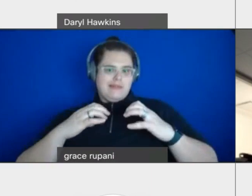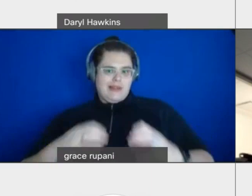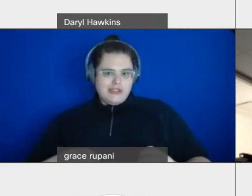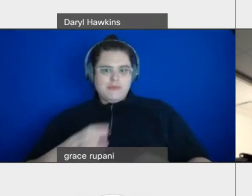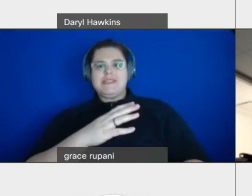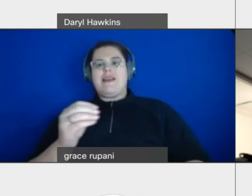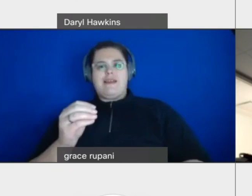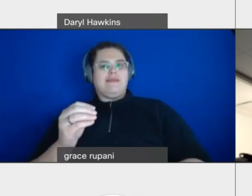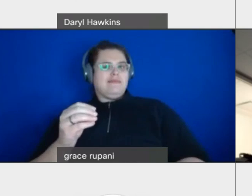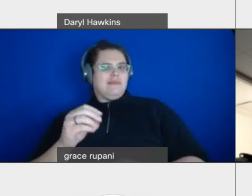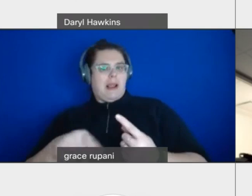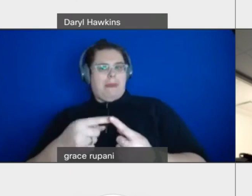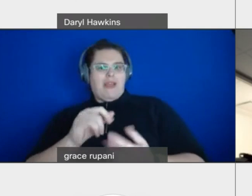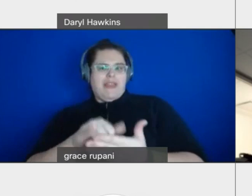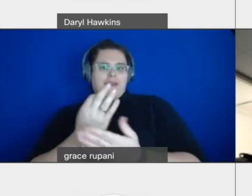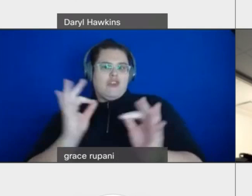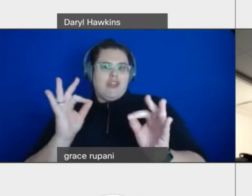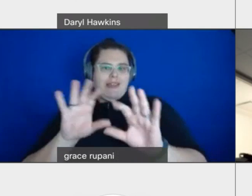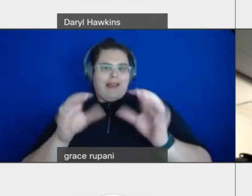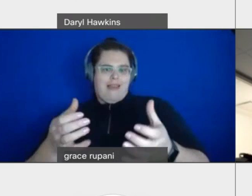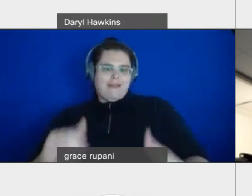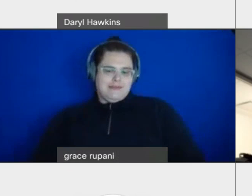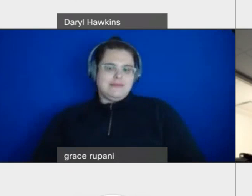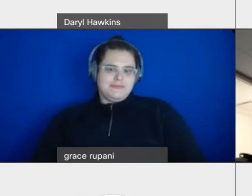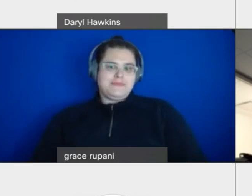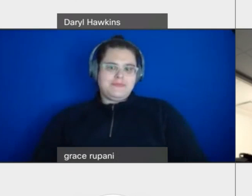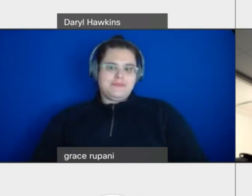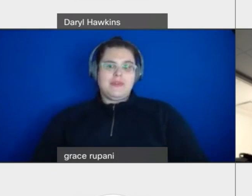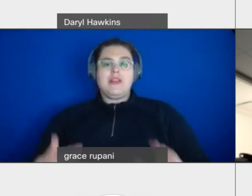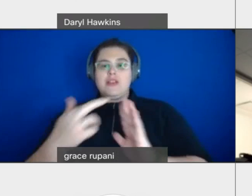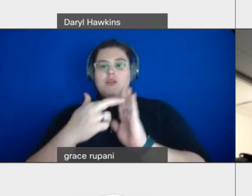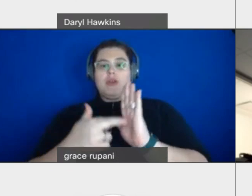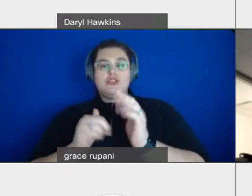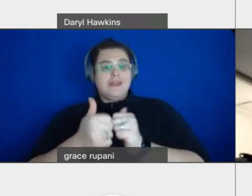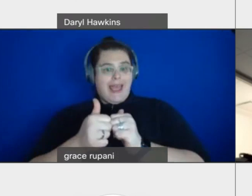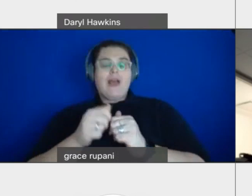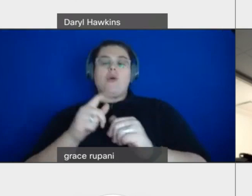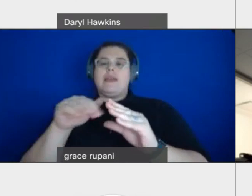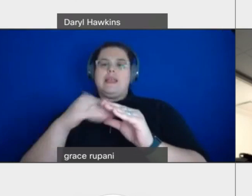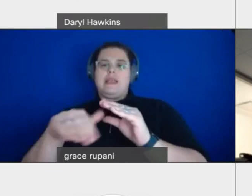Career Institute. And you can register by email,